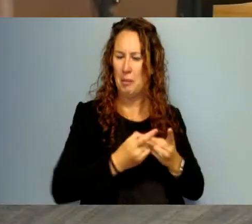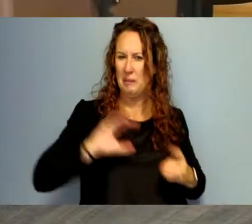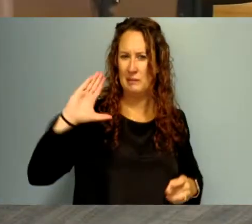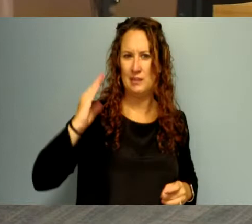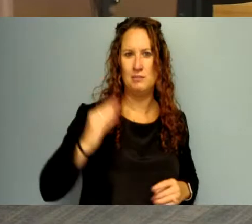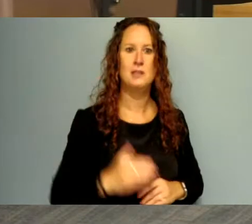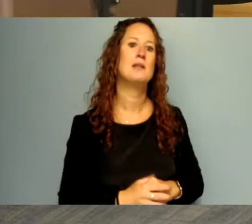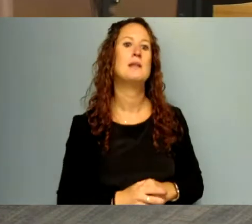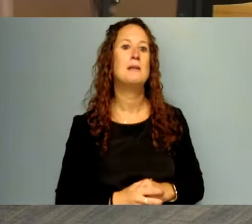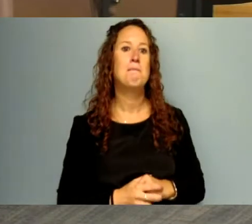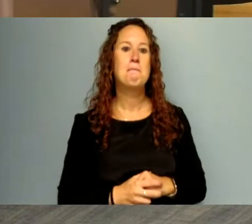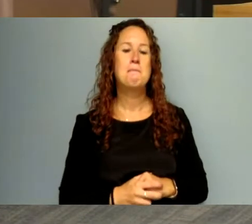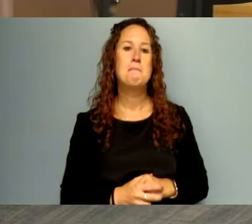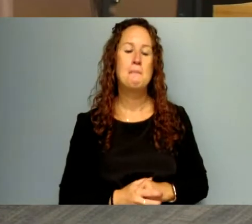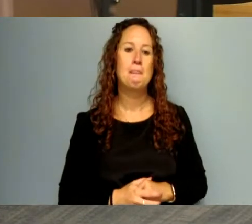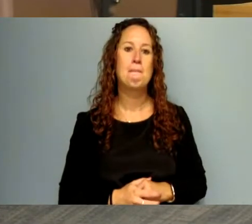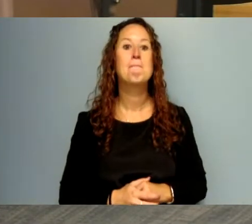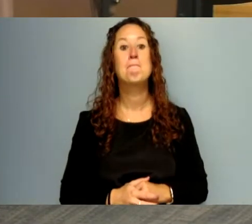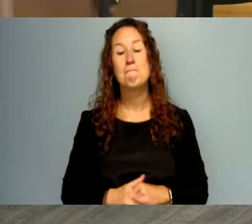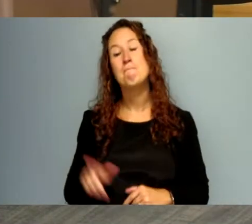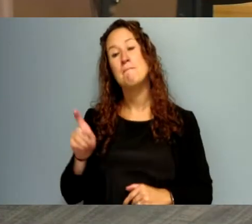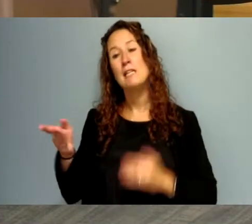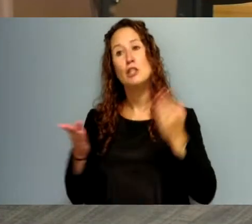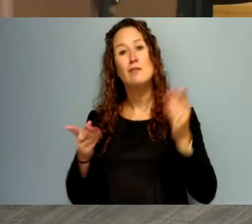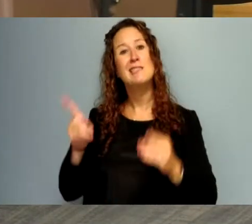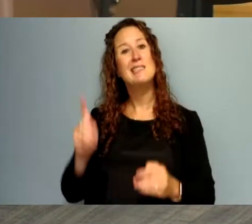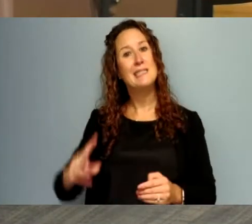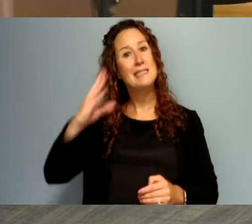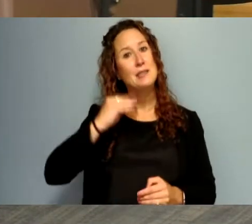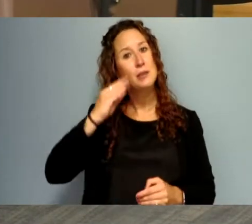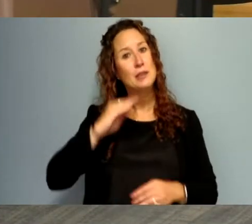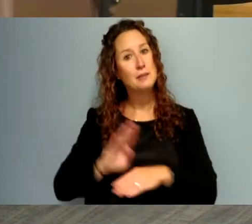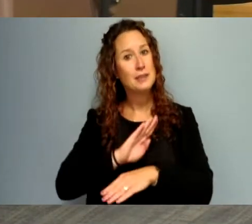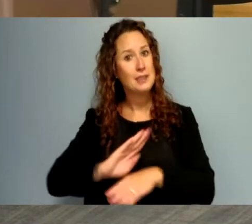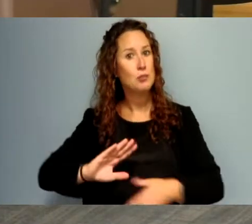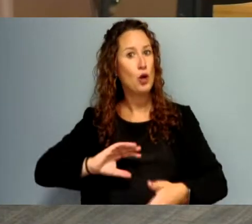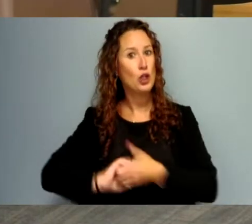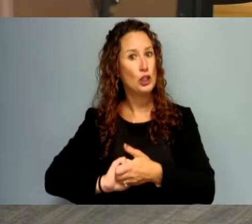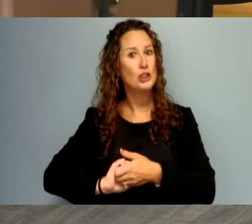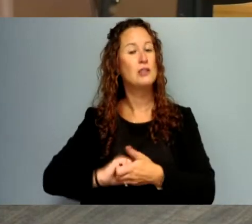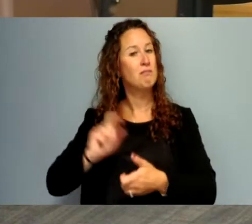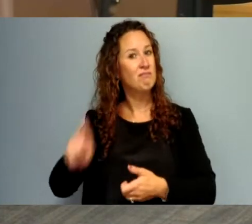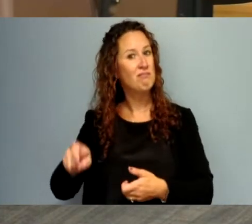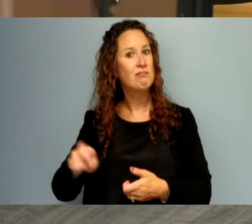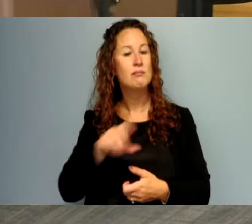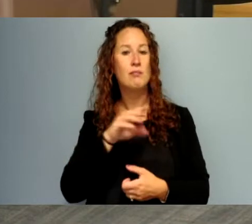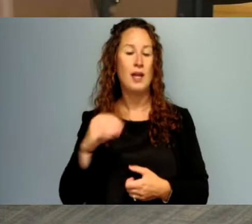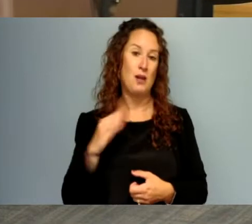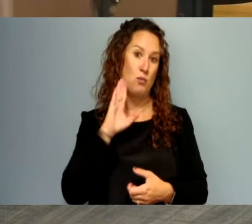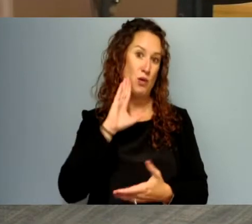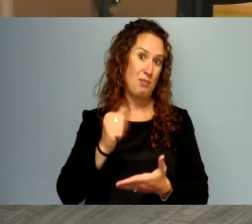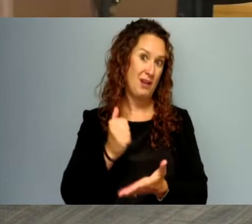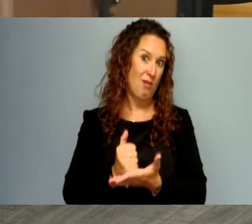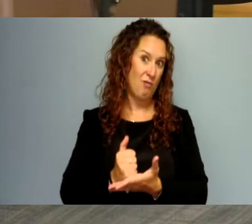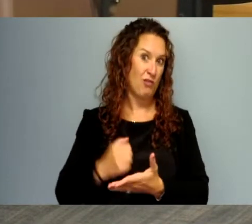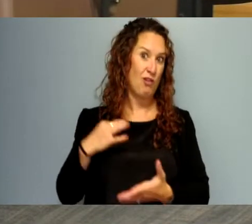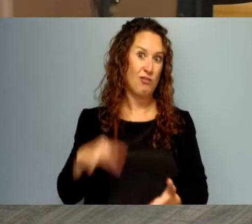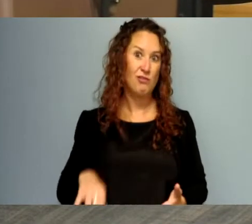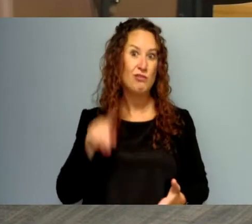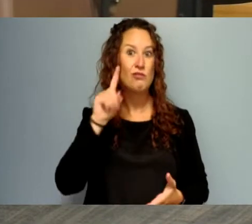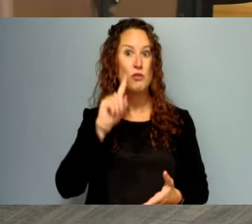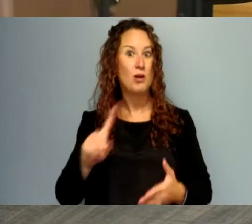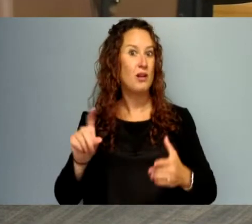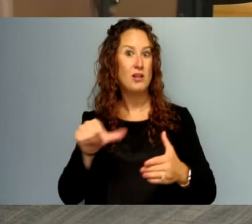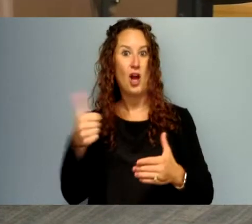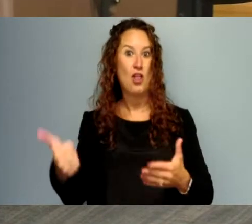They serve as leads. They're experienced business partners, and it would be helpful for the rest of the staff, all of